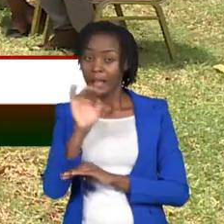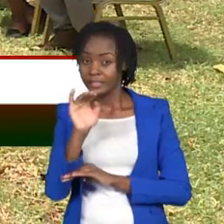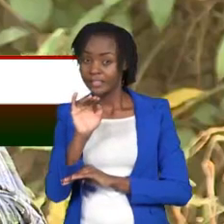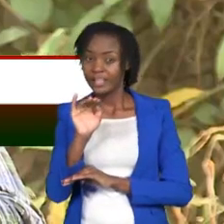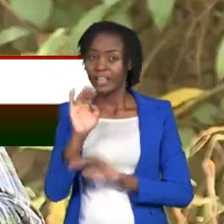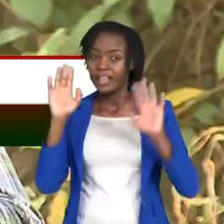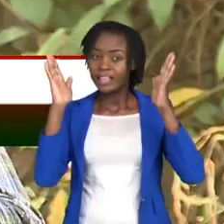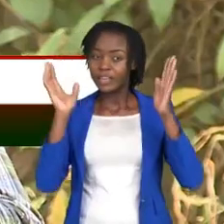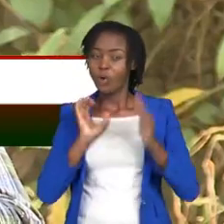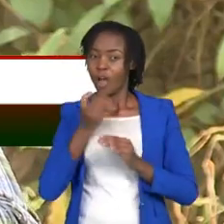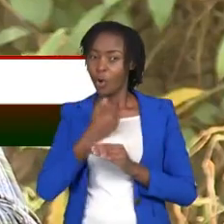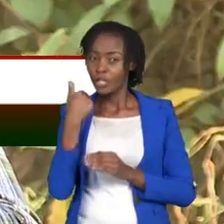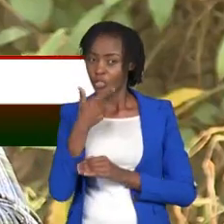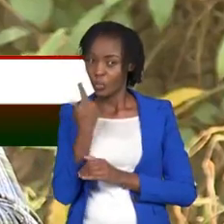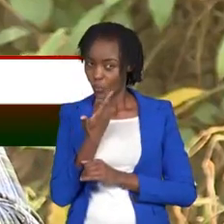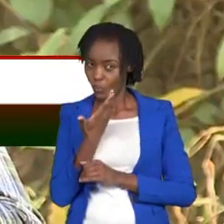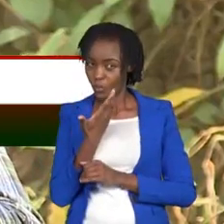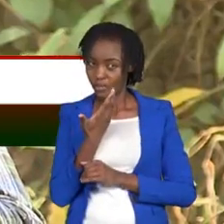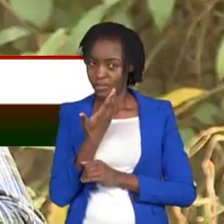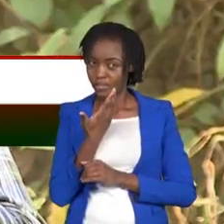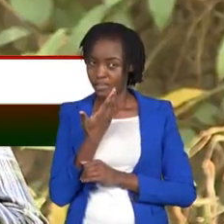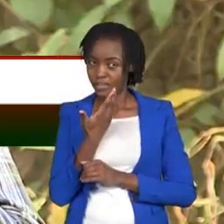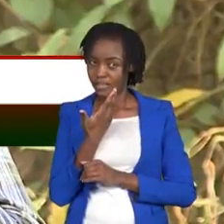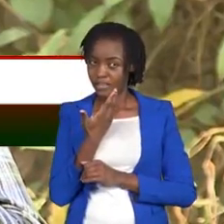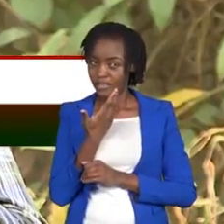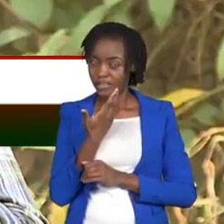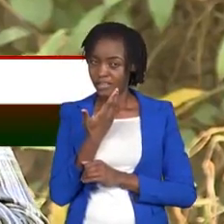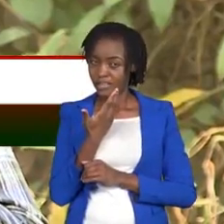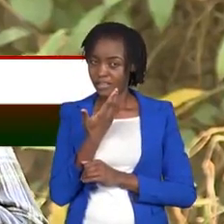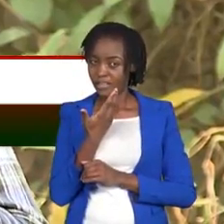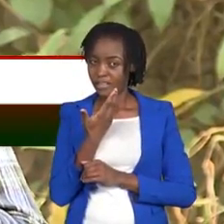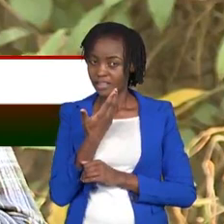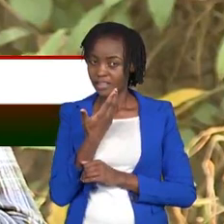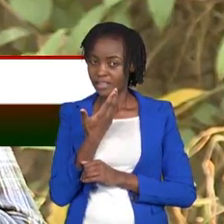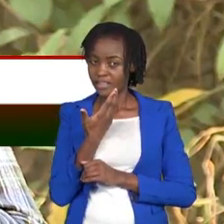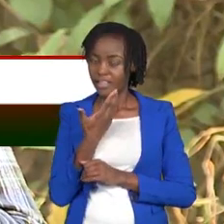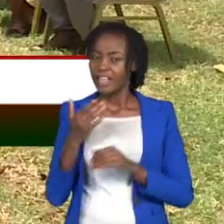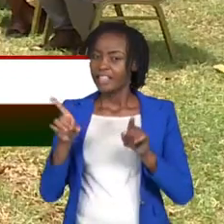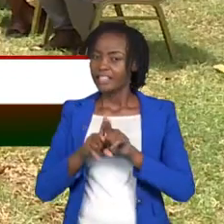Mm-hmm. So on Mashujaa Day, are we celebrating personal heroes or national heroes?